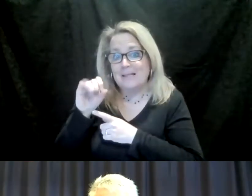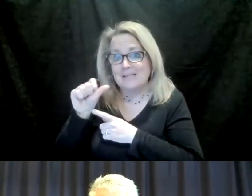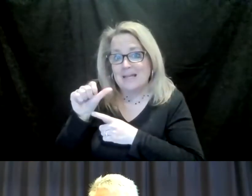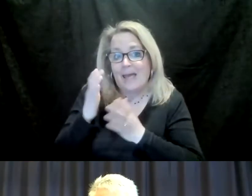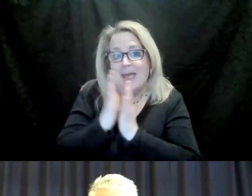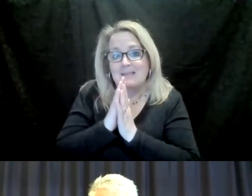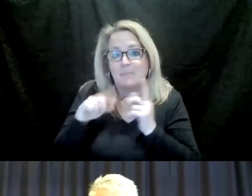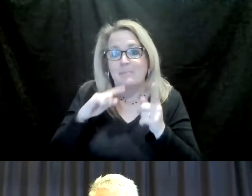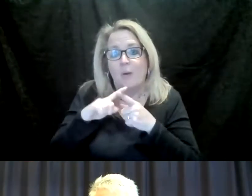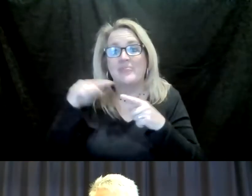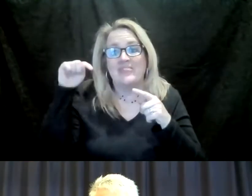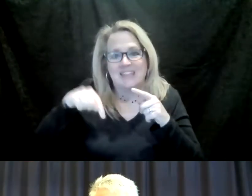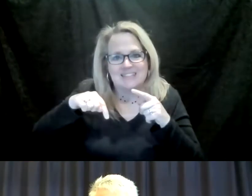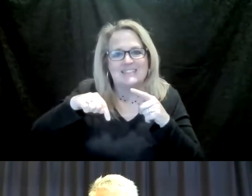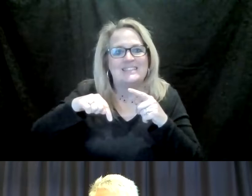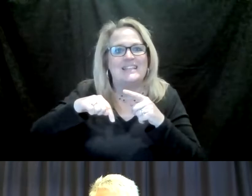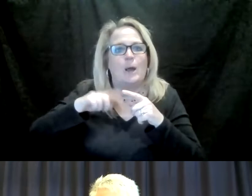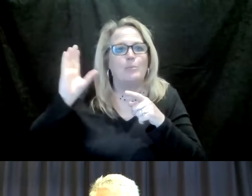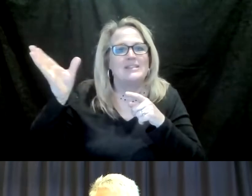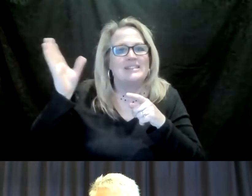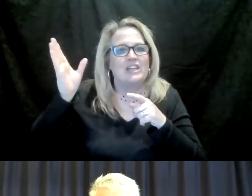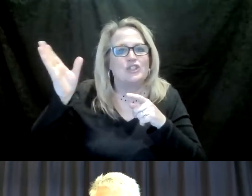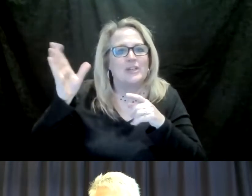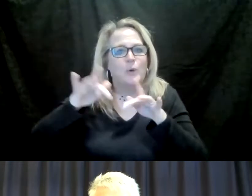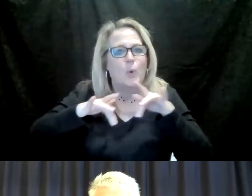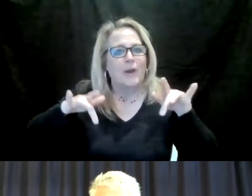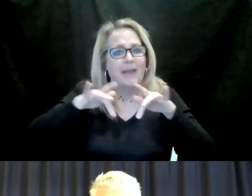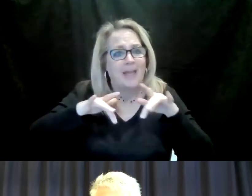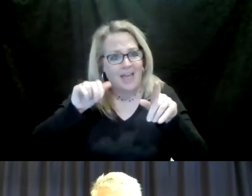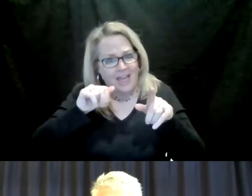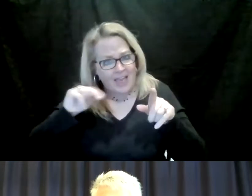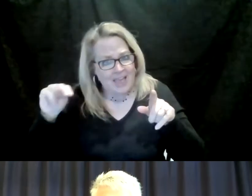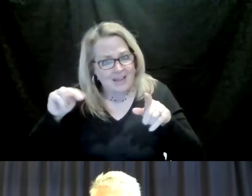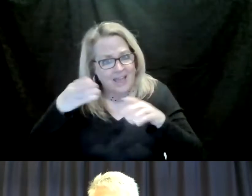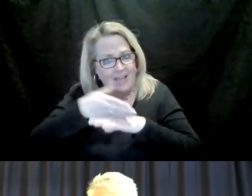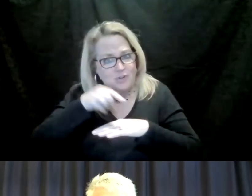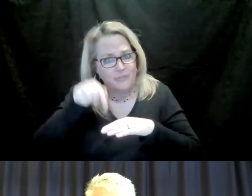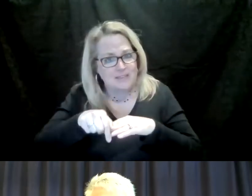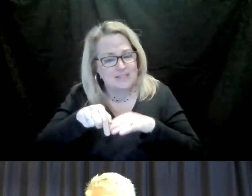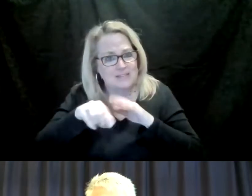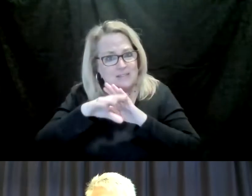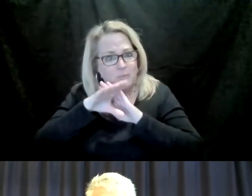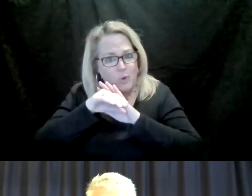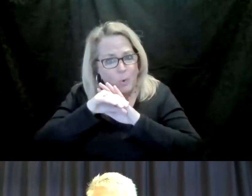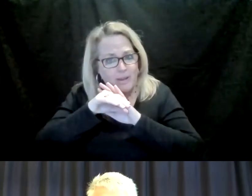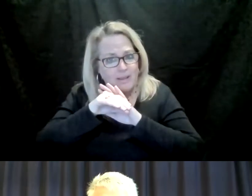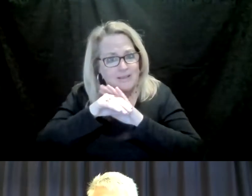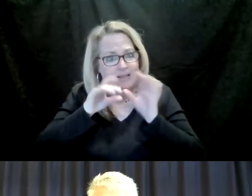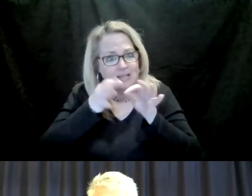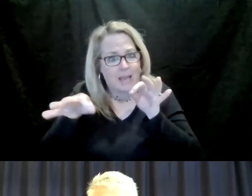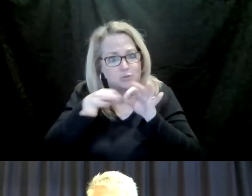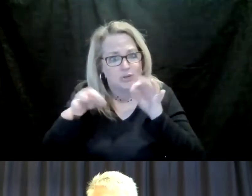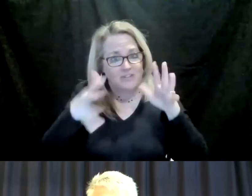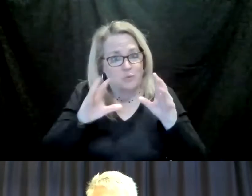recording of this. Anne, will we be, after this recording is captioned, will it be going into that same Google